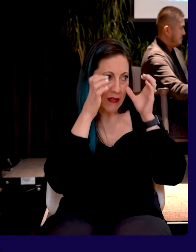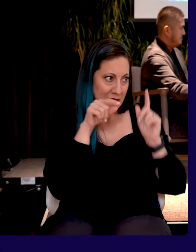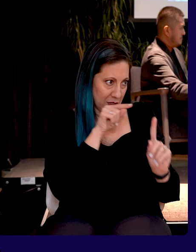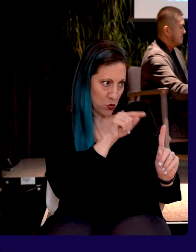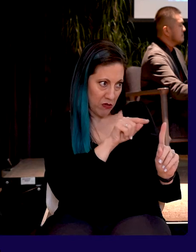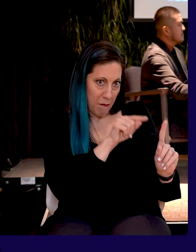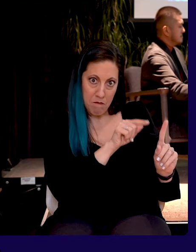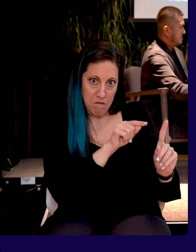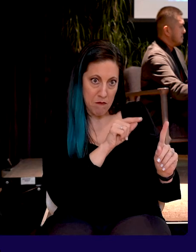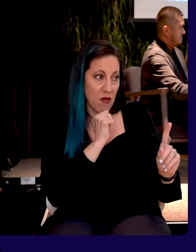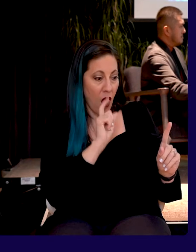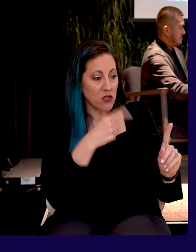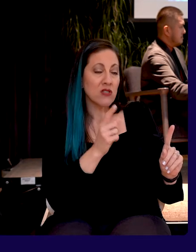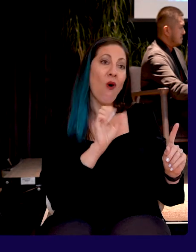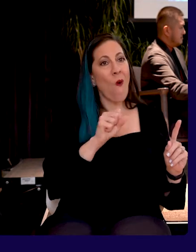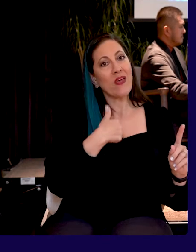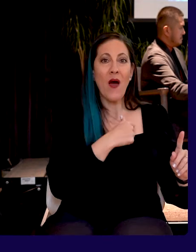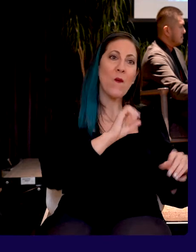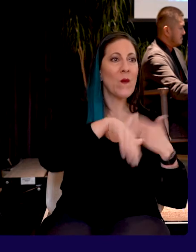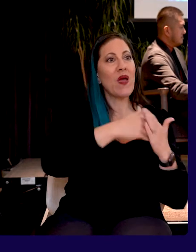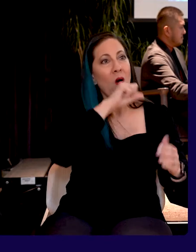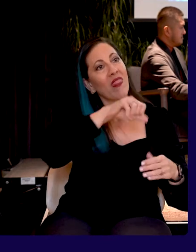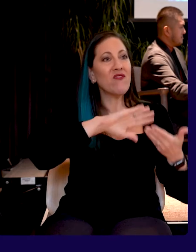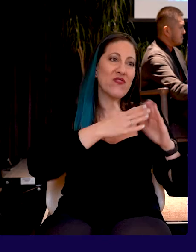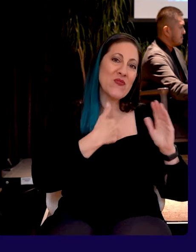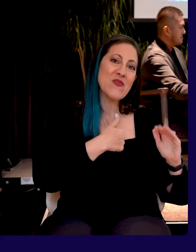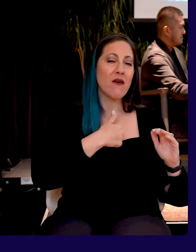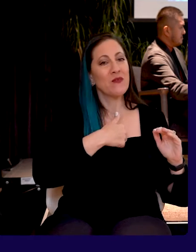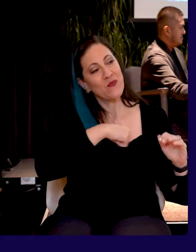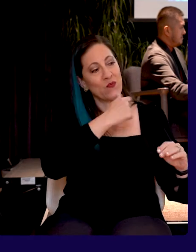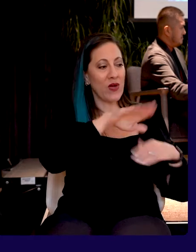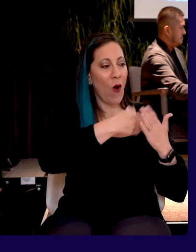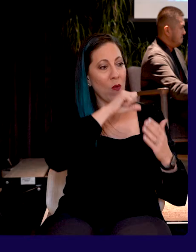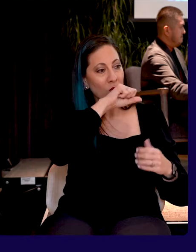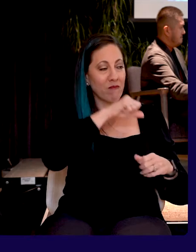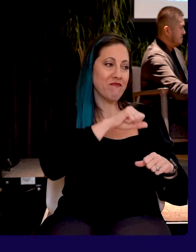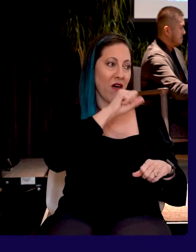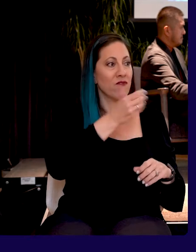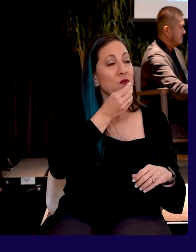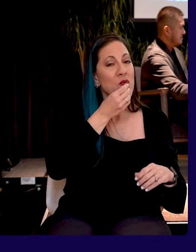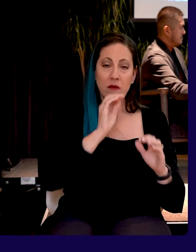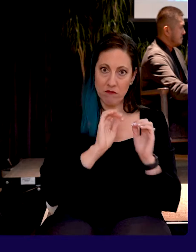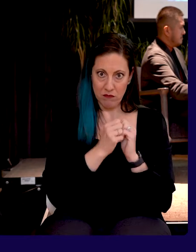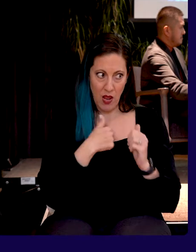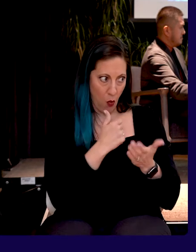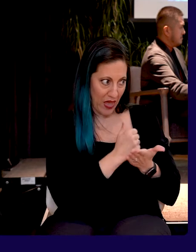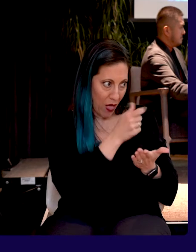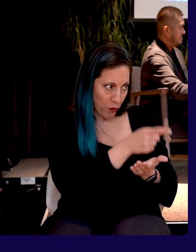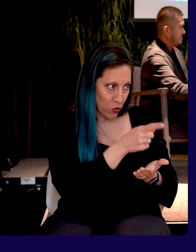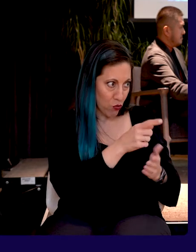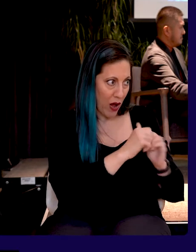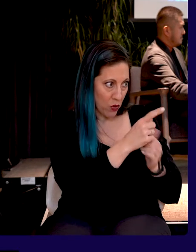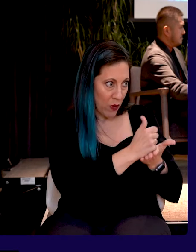way. It was not just about, oh, we're all foodies, we all love food, and we all love our communities. It's about, how do we help each other? How can we help you? We were